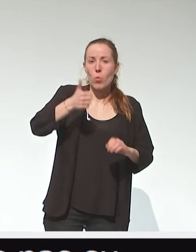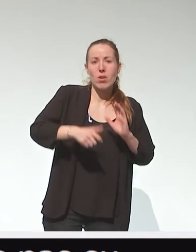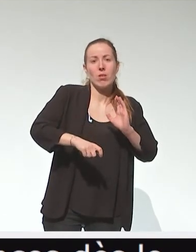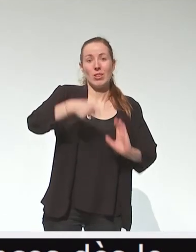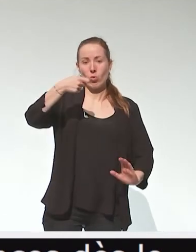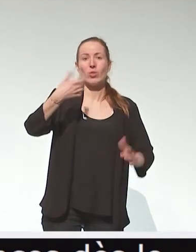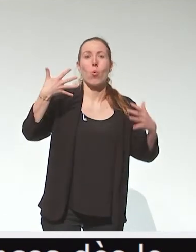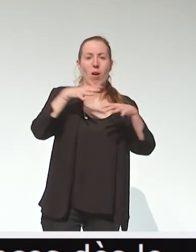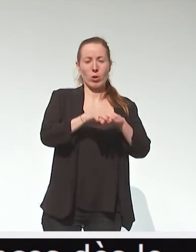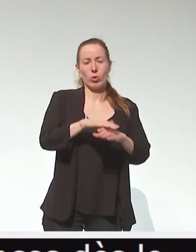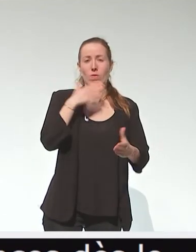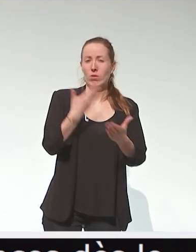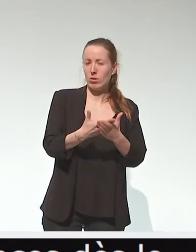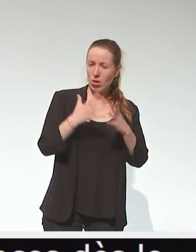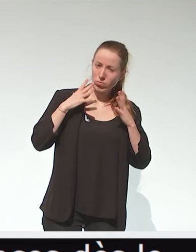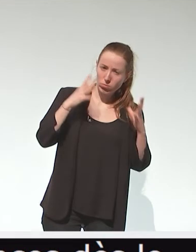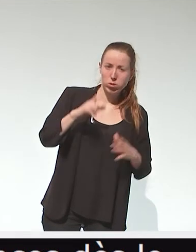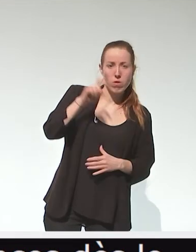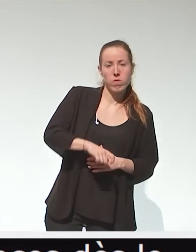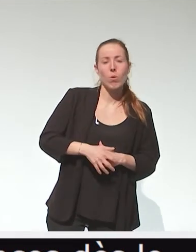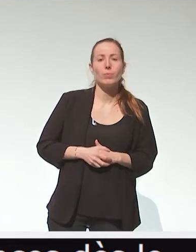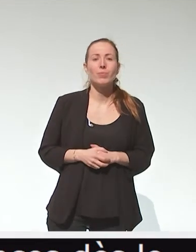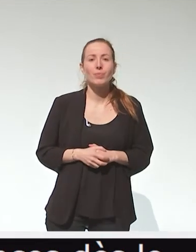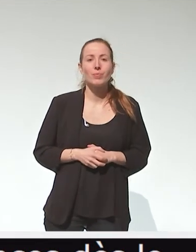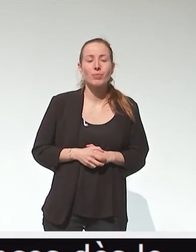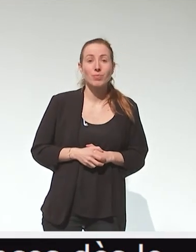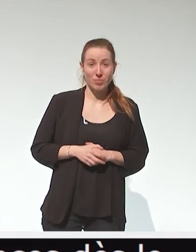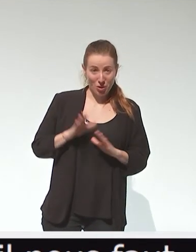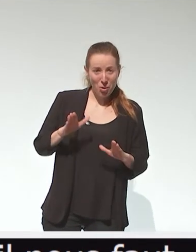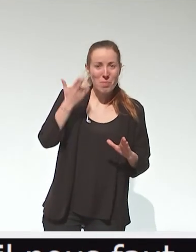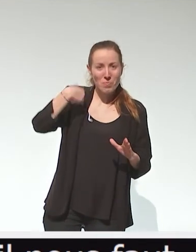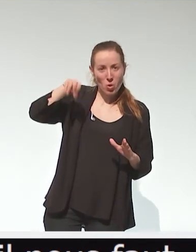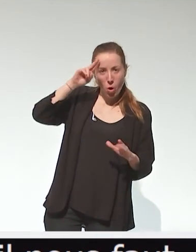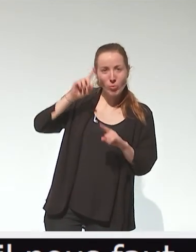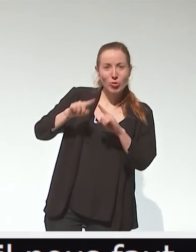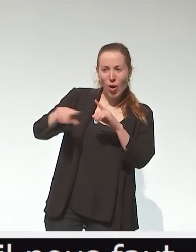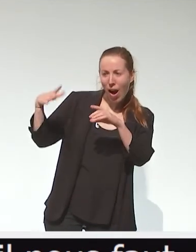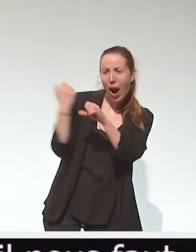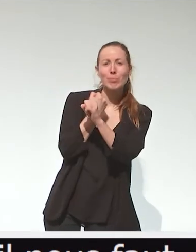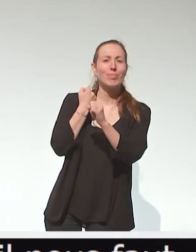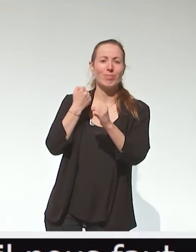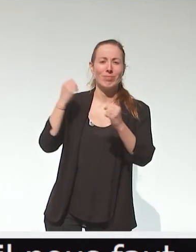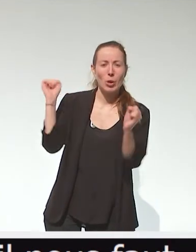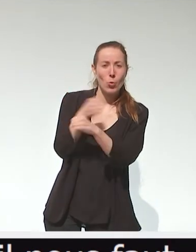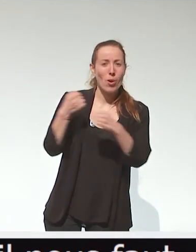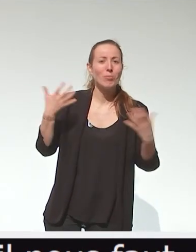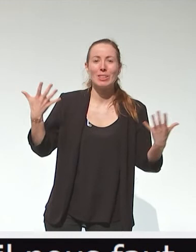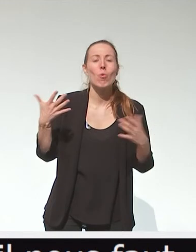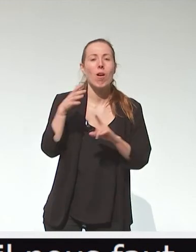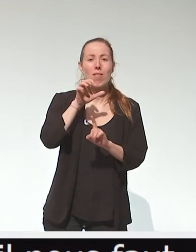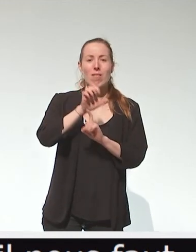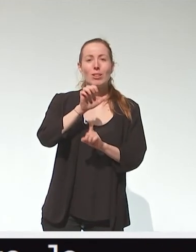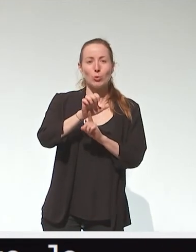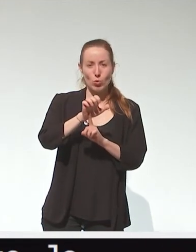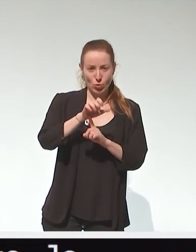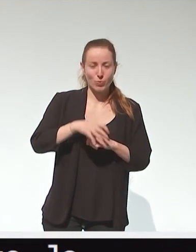We need to work harder so as to improve inclusive education. Also, we need to showcase our successes,